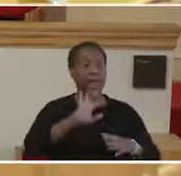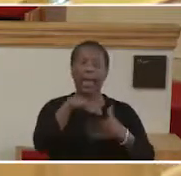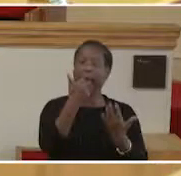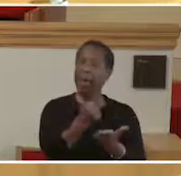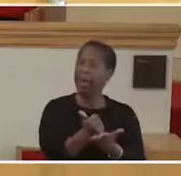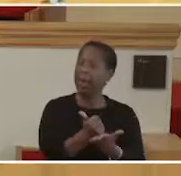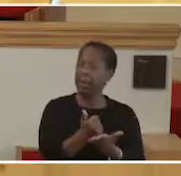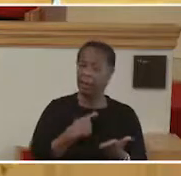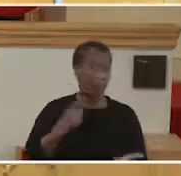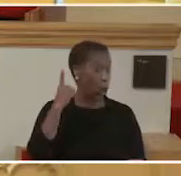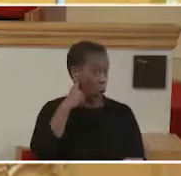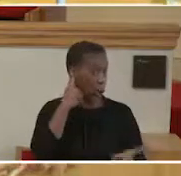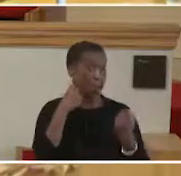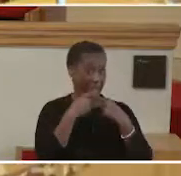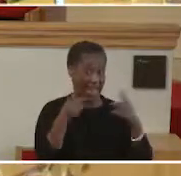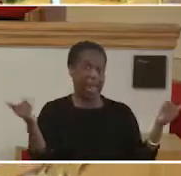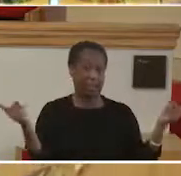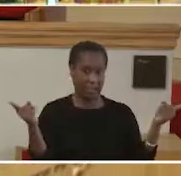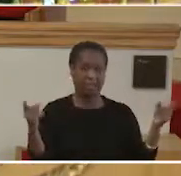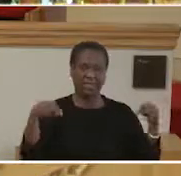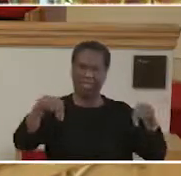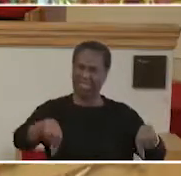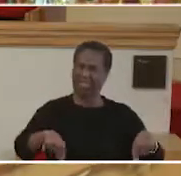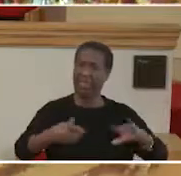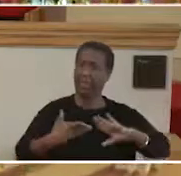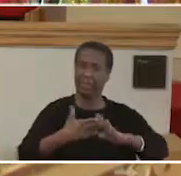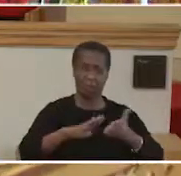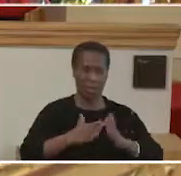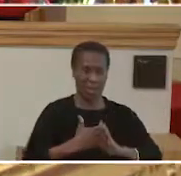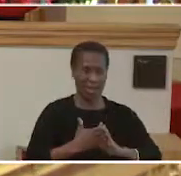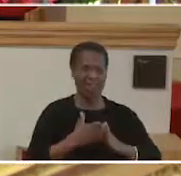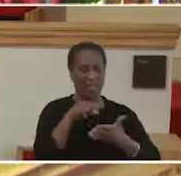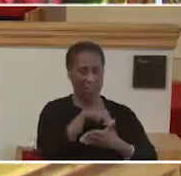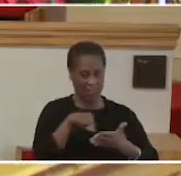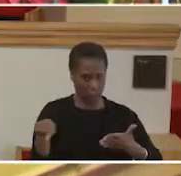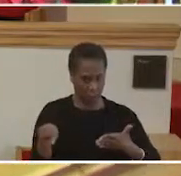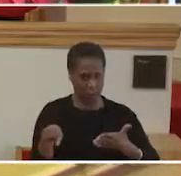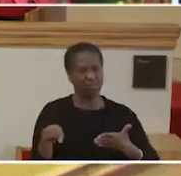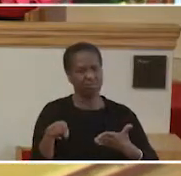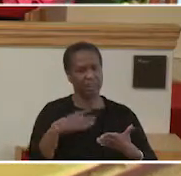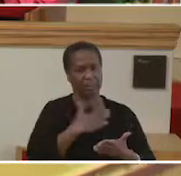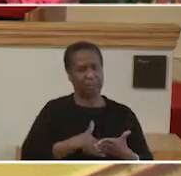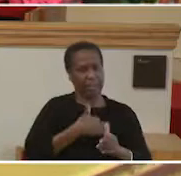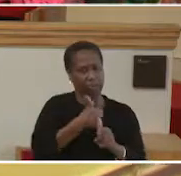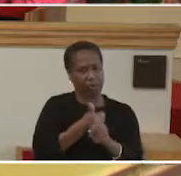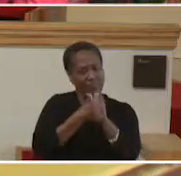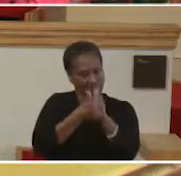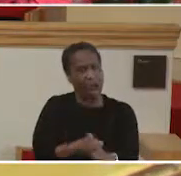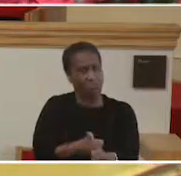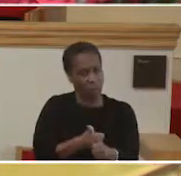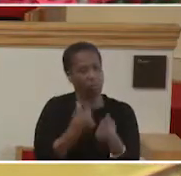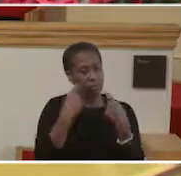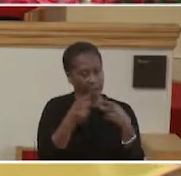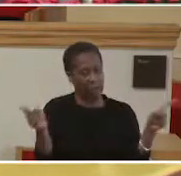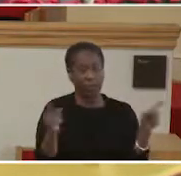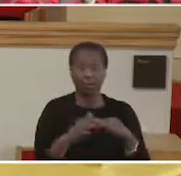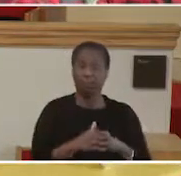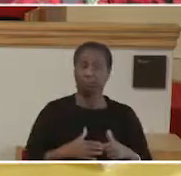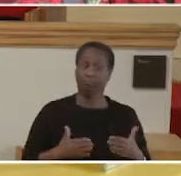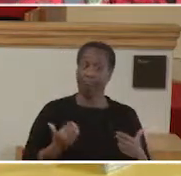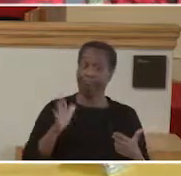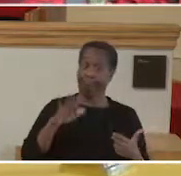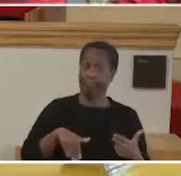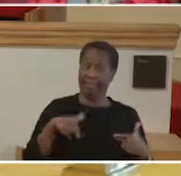We have heard the announcements for this faith community for this week. Let us govern ourselves accordingly. As you know, this is the